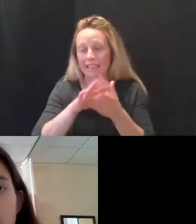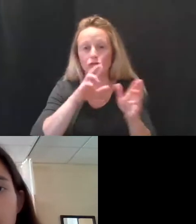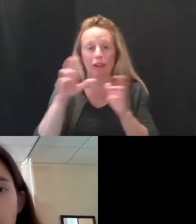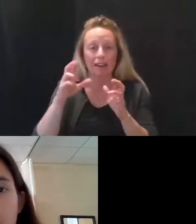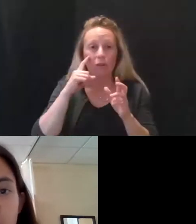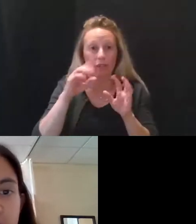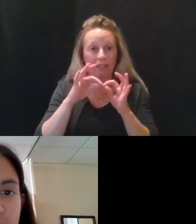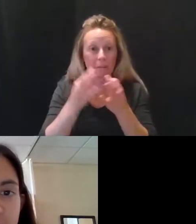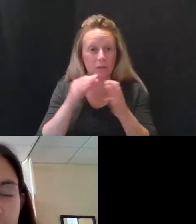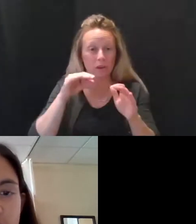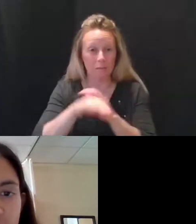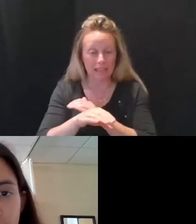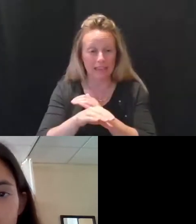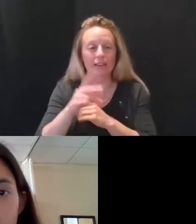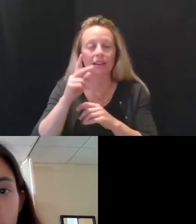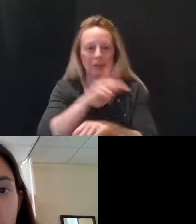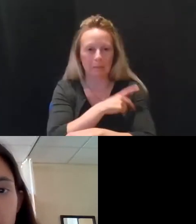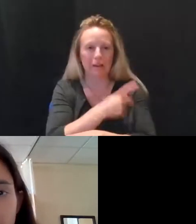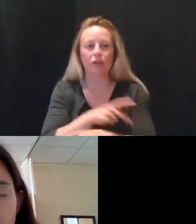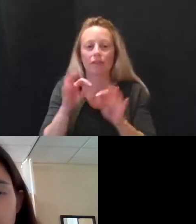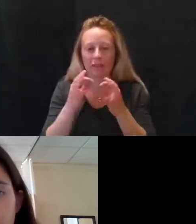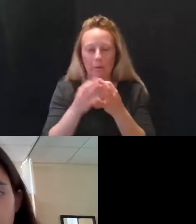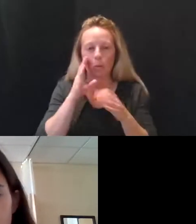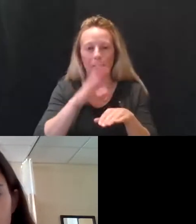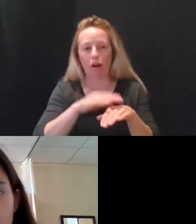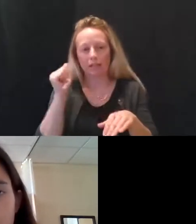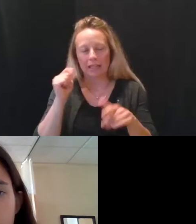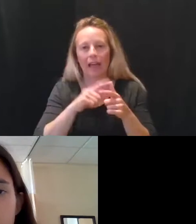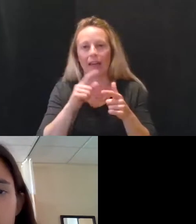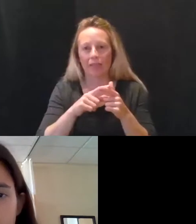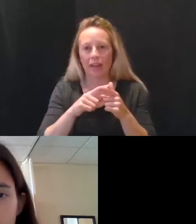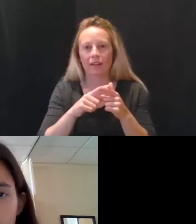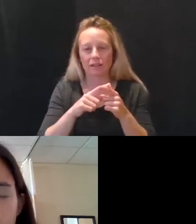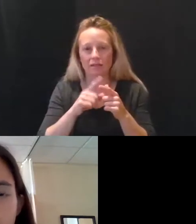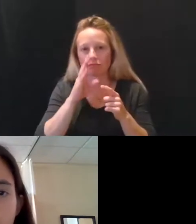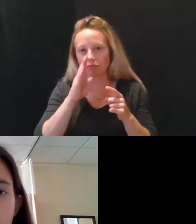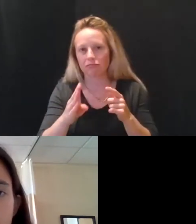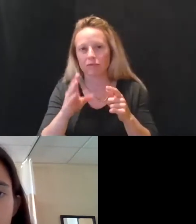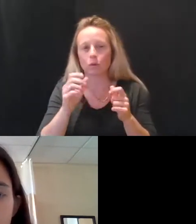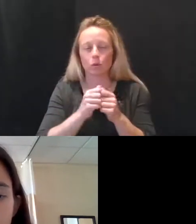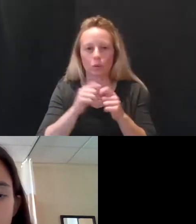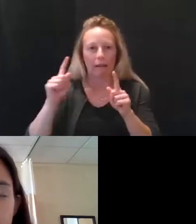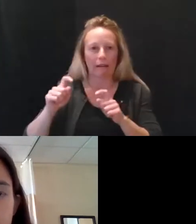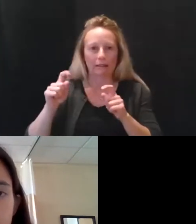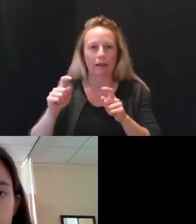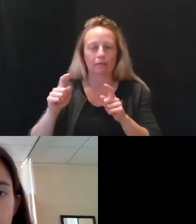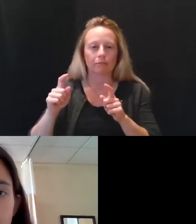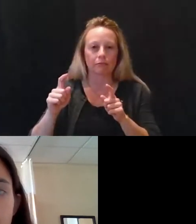in, the patient and their family will be called in and then brought immediately back to an exam room. And then